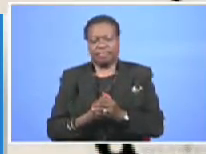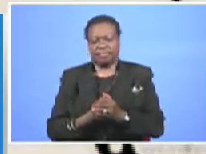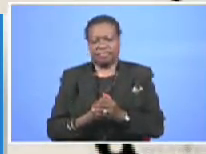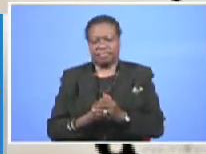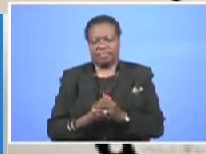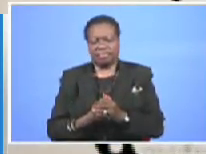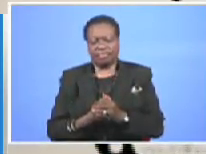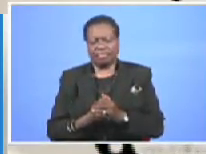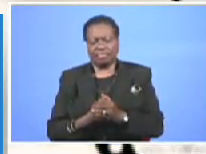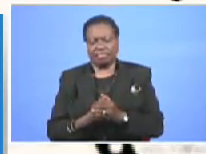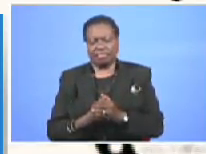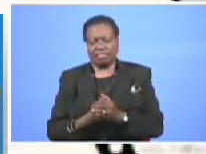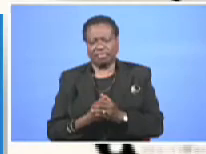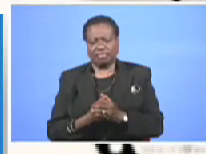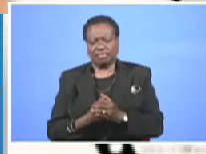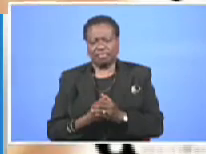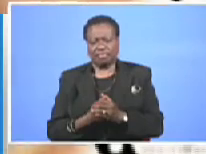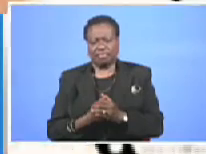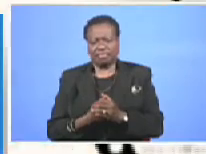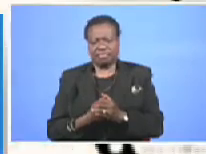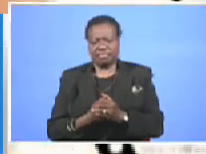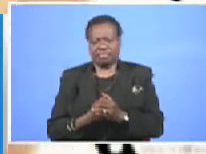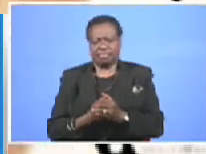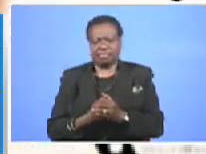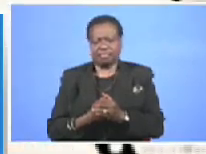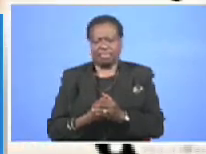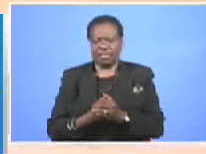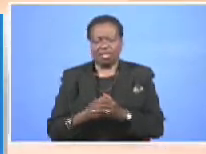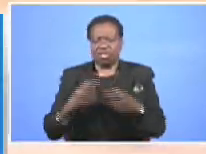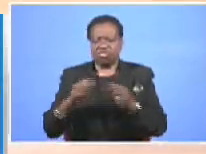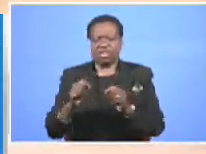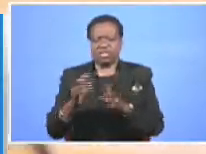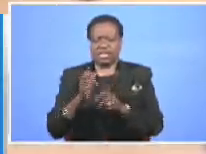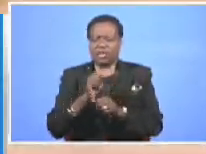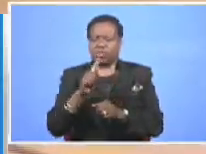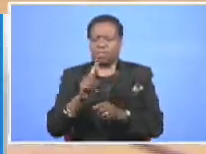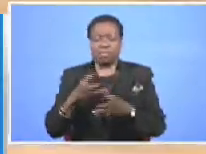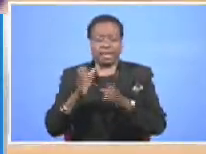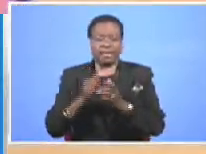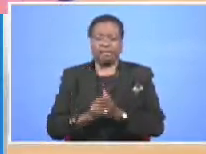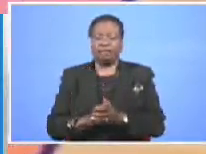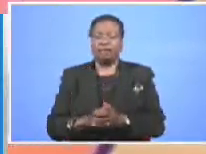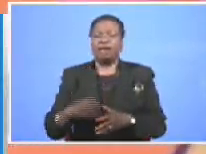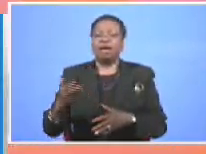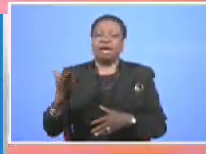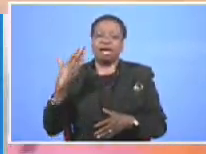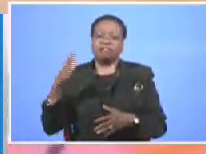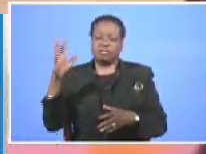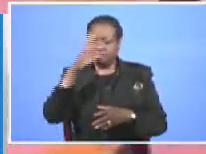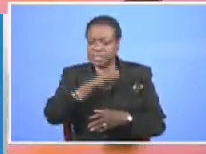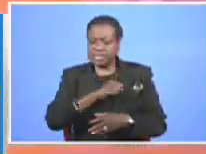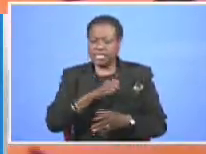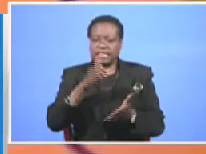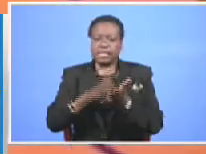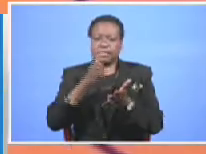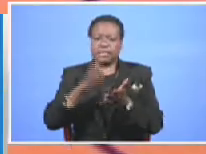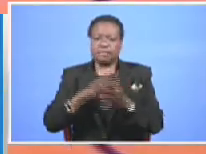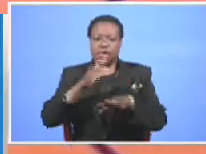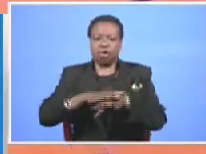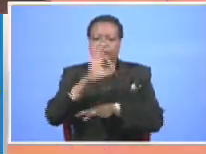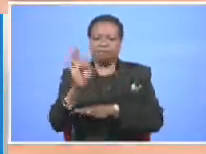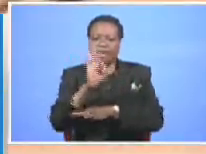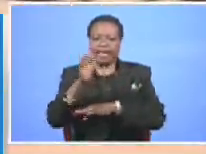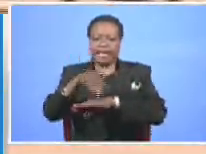swinging that way, and it's time to take one bucket, we can get that one bucket enough. After just missing out on a double-double on Friday night in a loss to